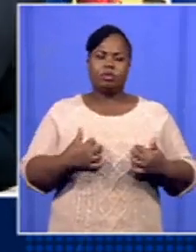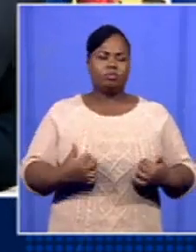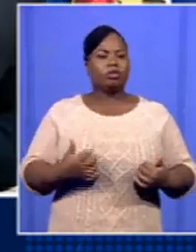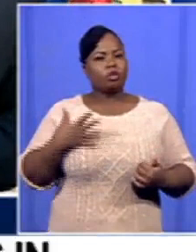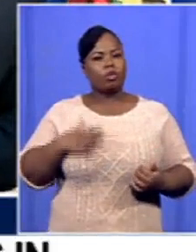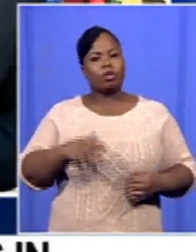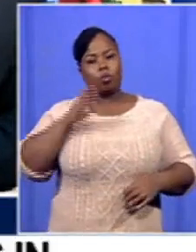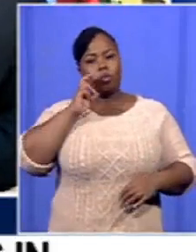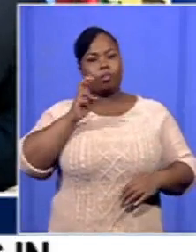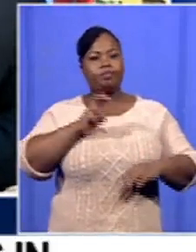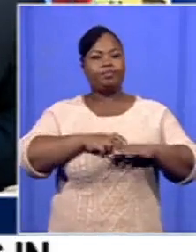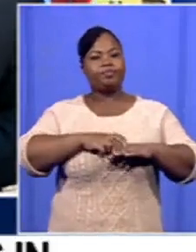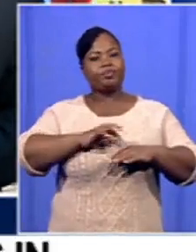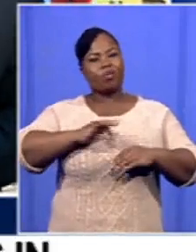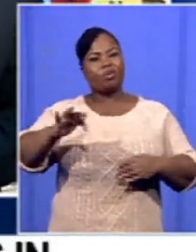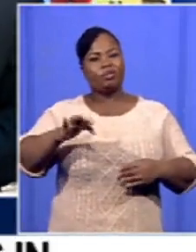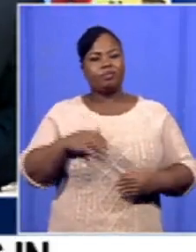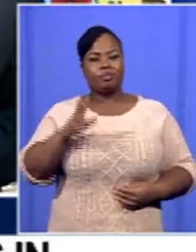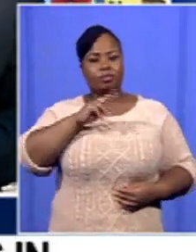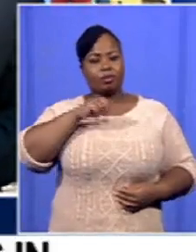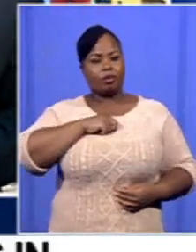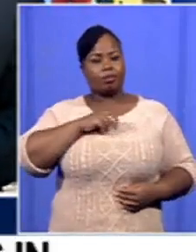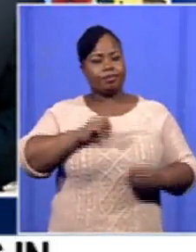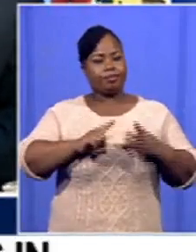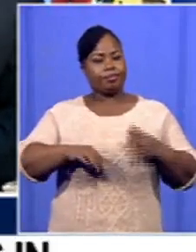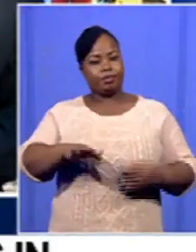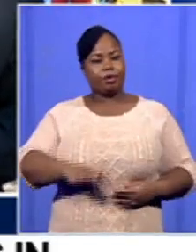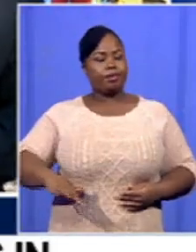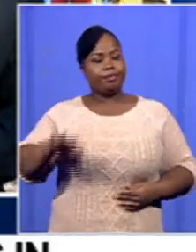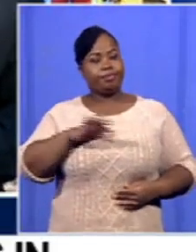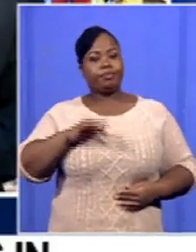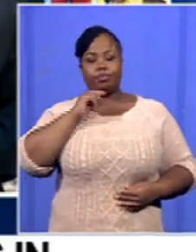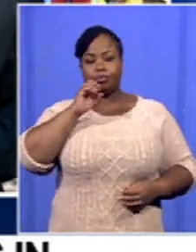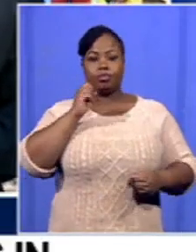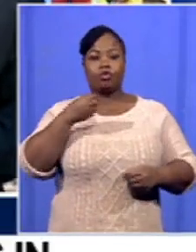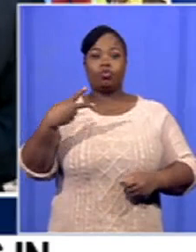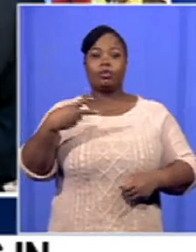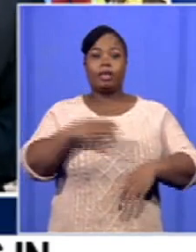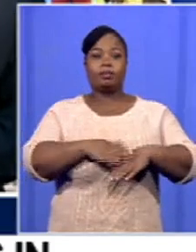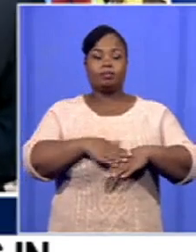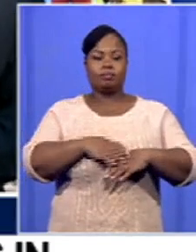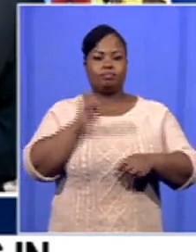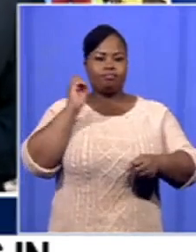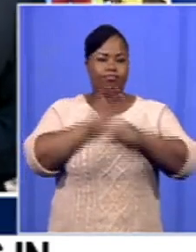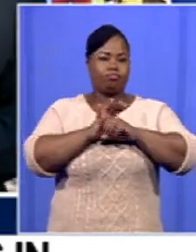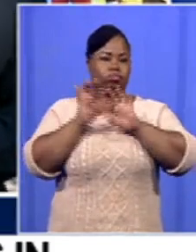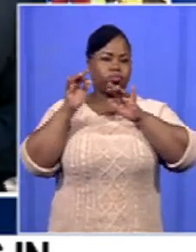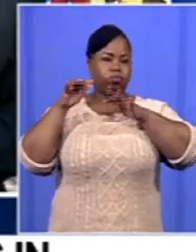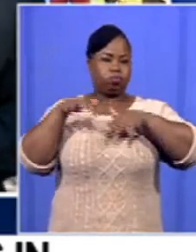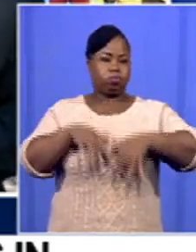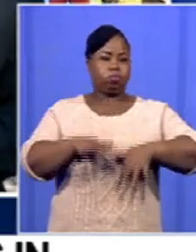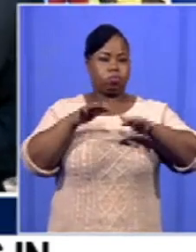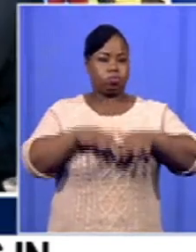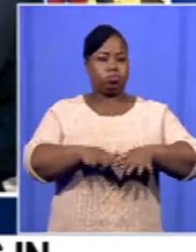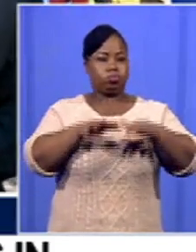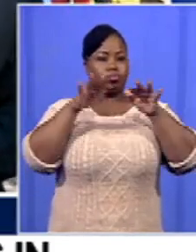these areas. You know, KwaZulu-Natal, different parts of the province have been hit twice, by the devastating floods. So